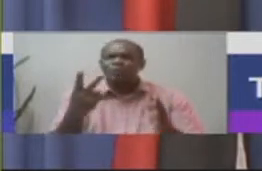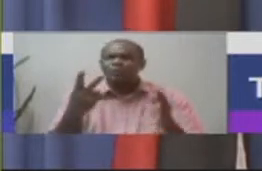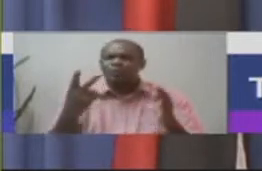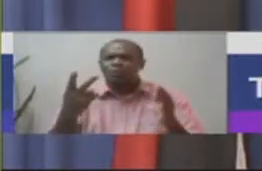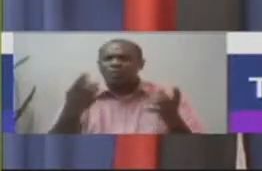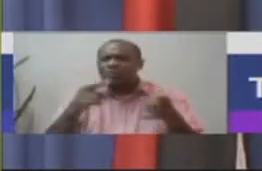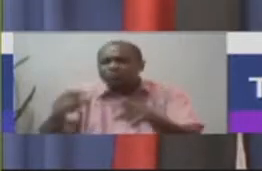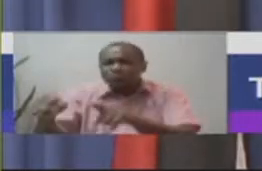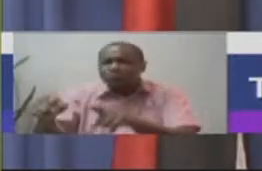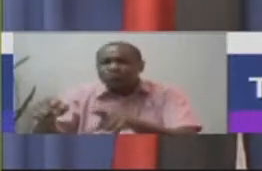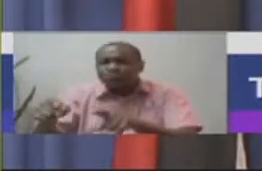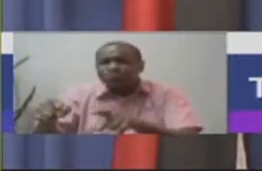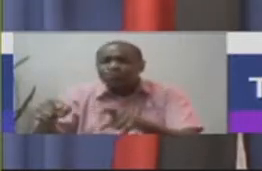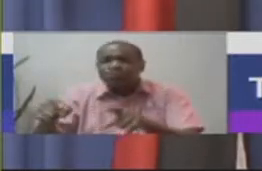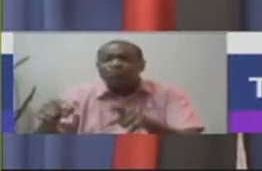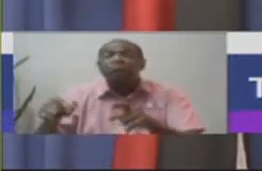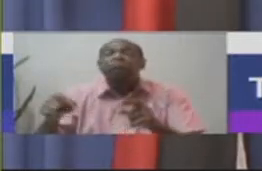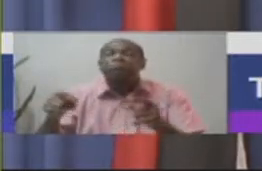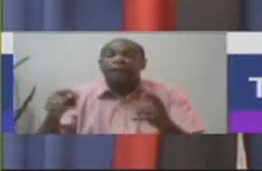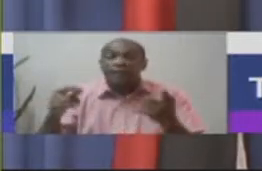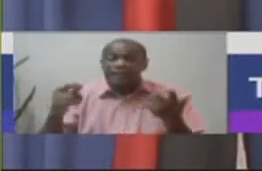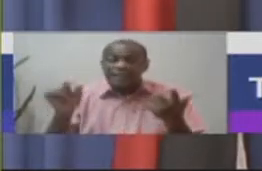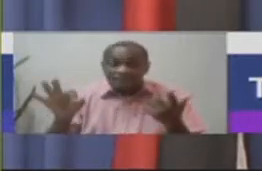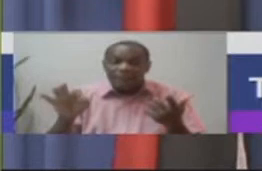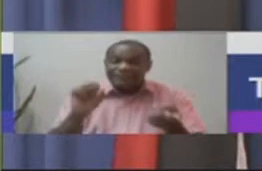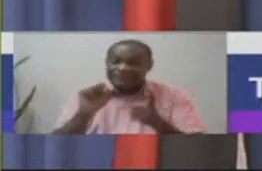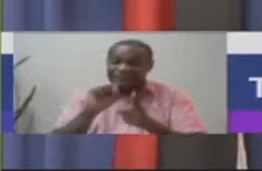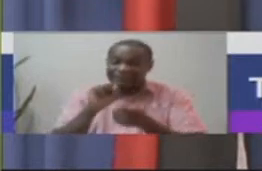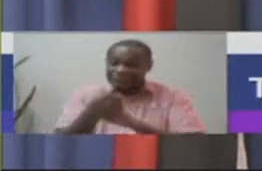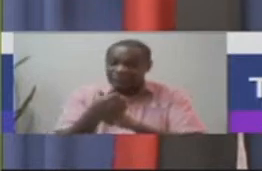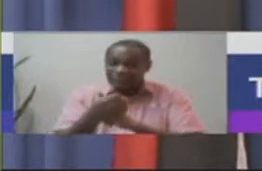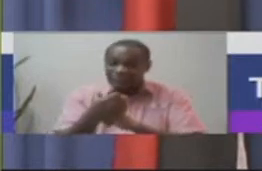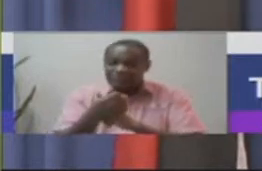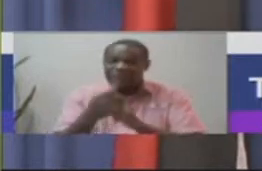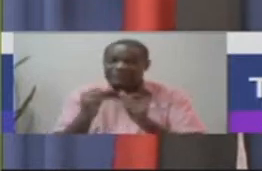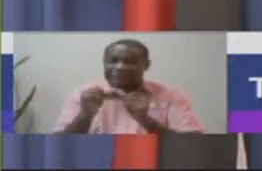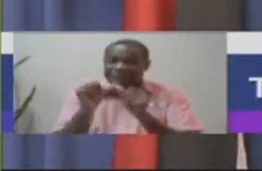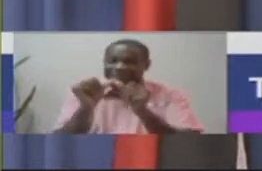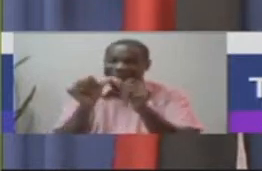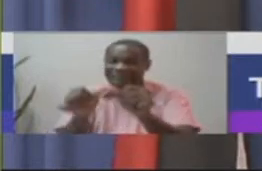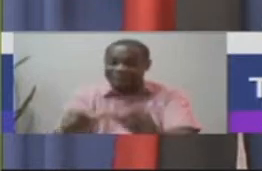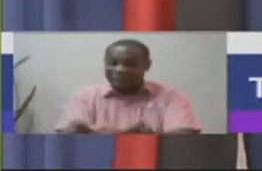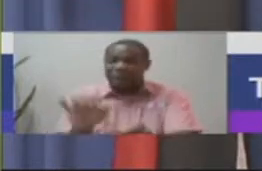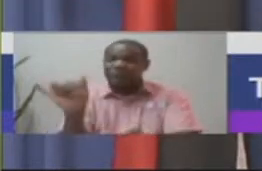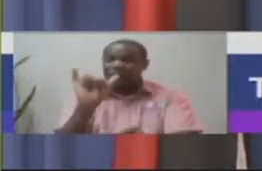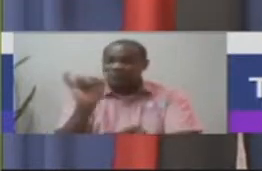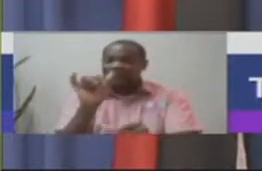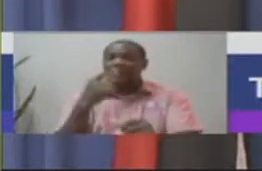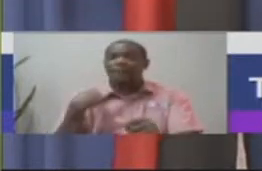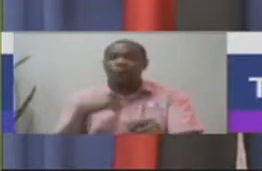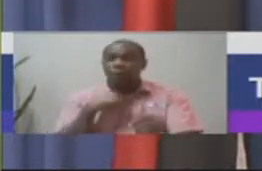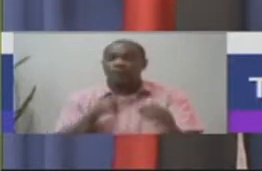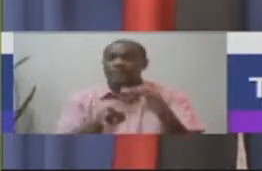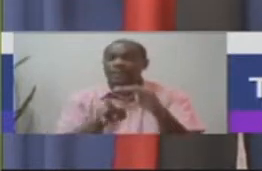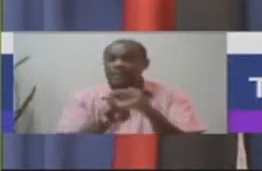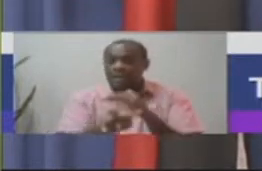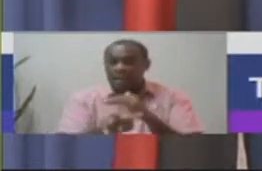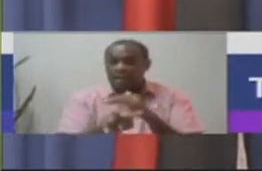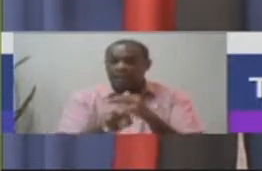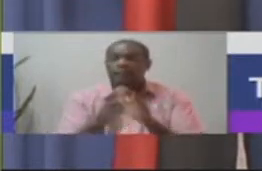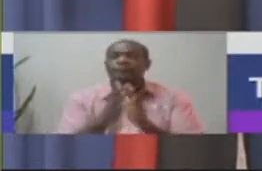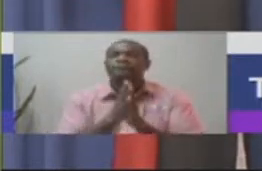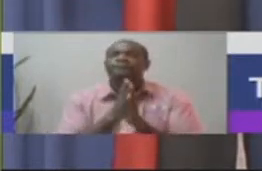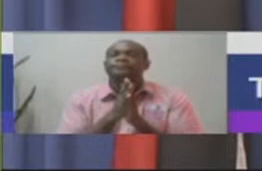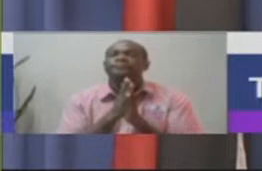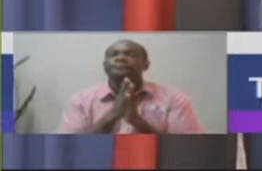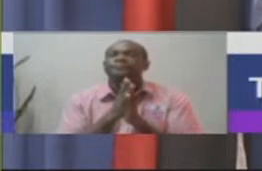situation remains as we had projected them to remain. I could